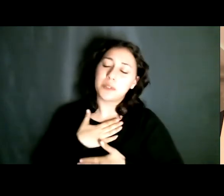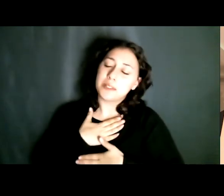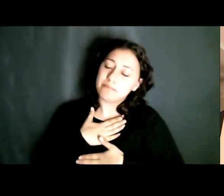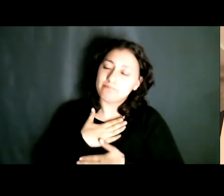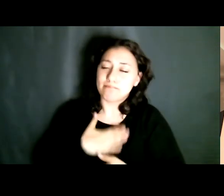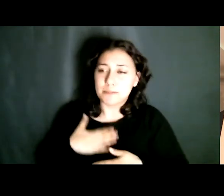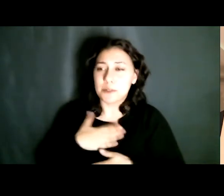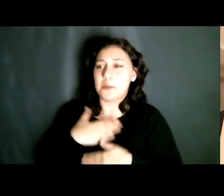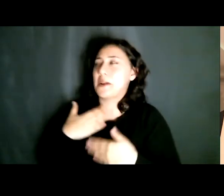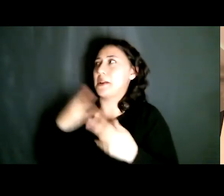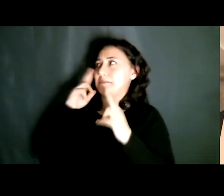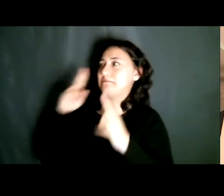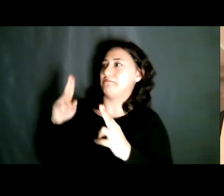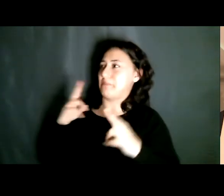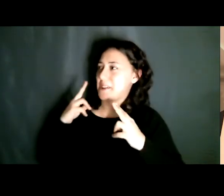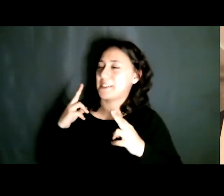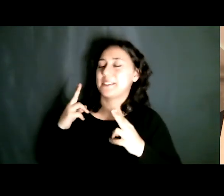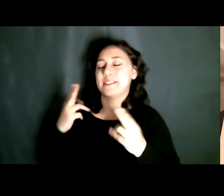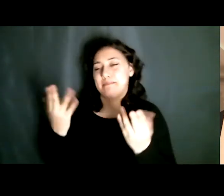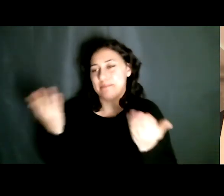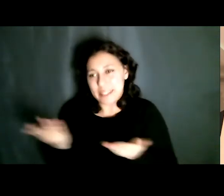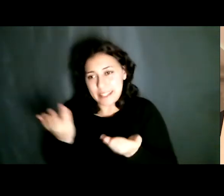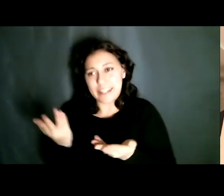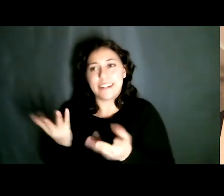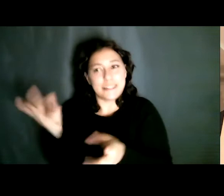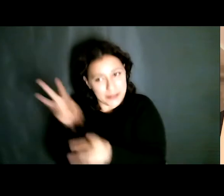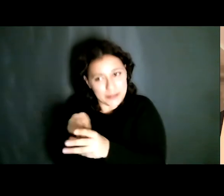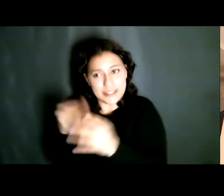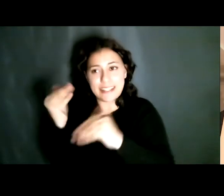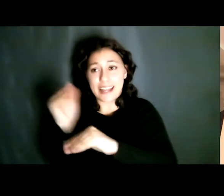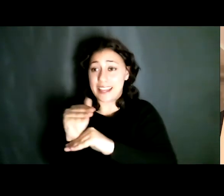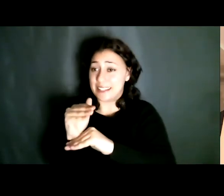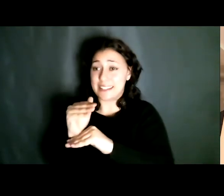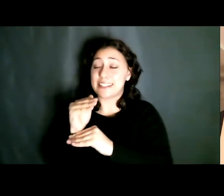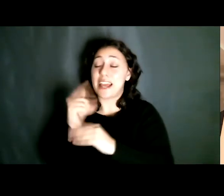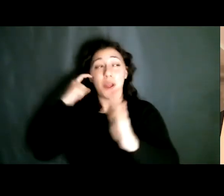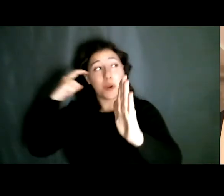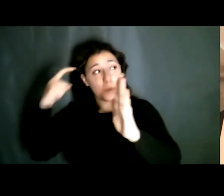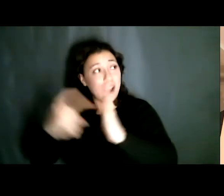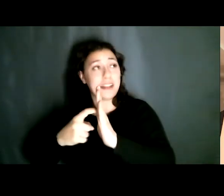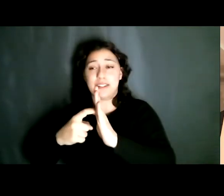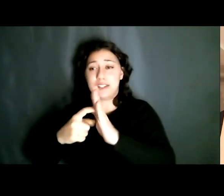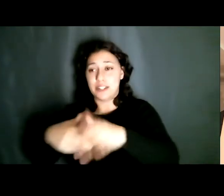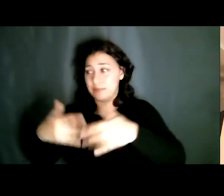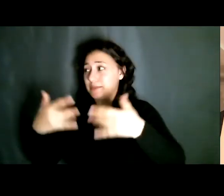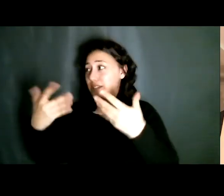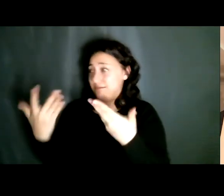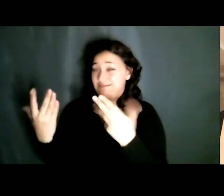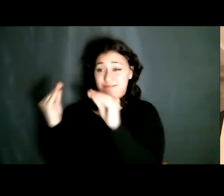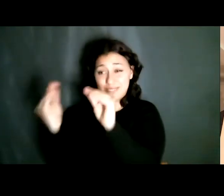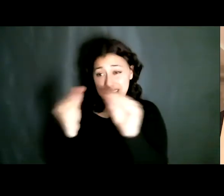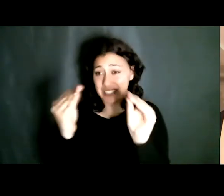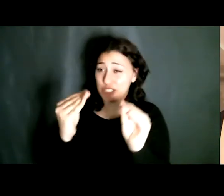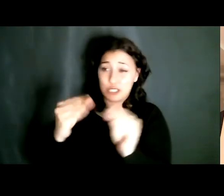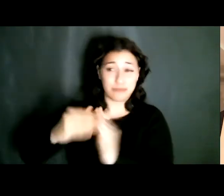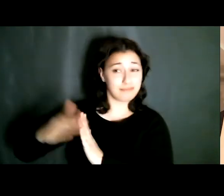this annual celebration of teaching excellence at Brown. As Mary said, this has been a truly exceptional year that has